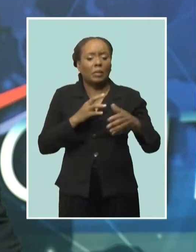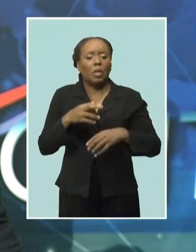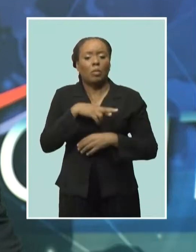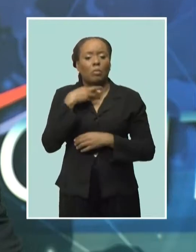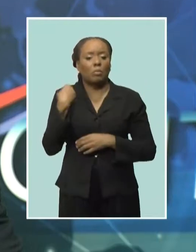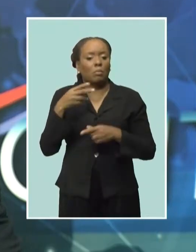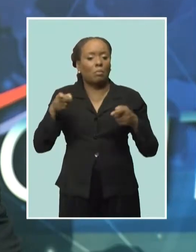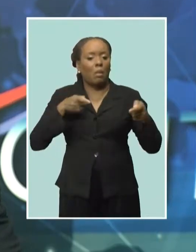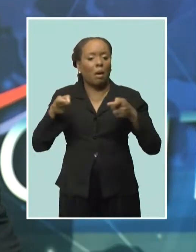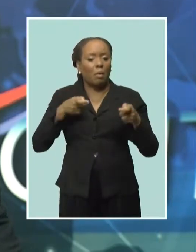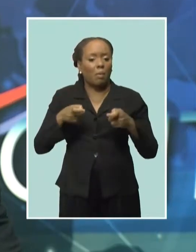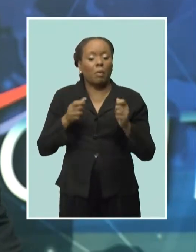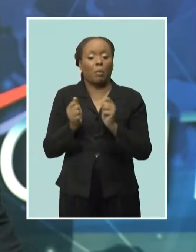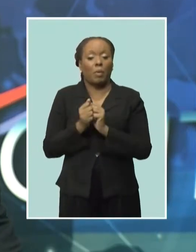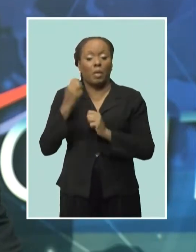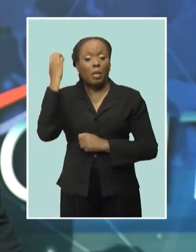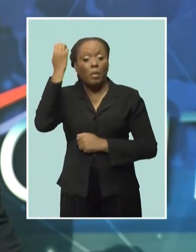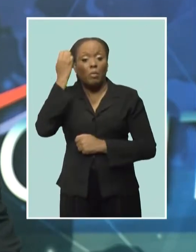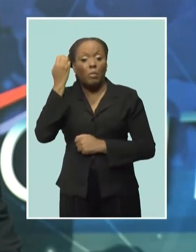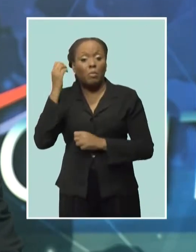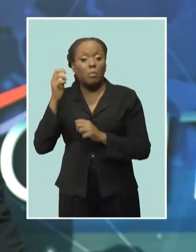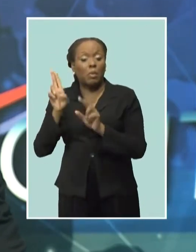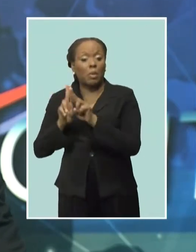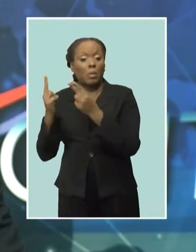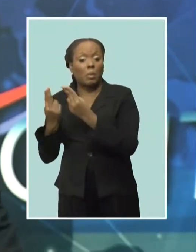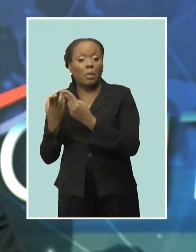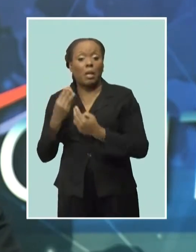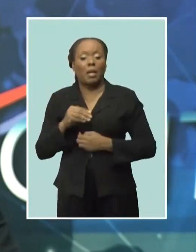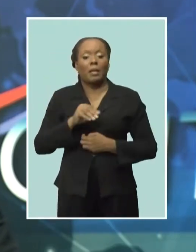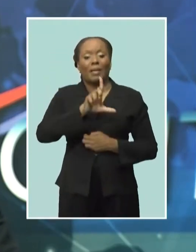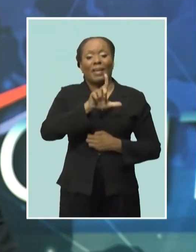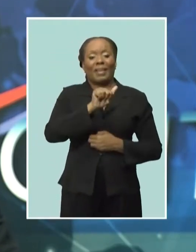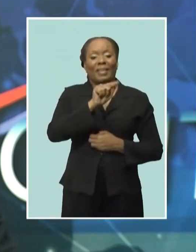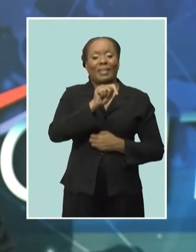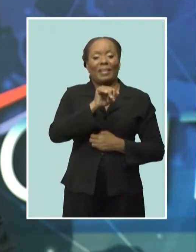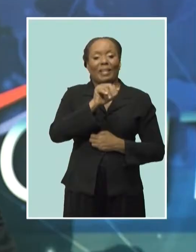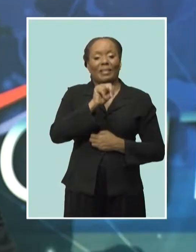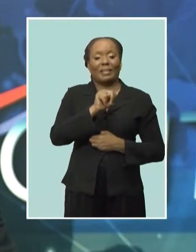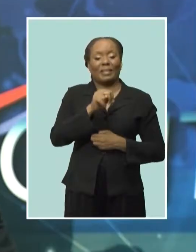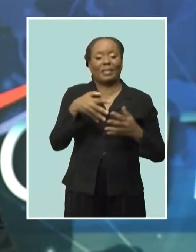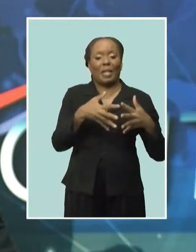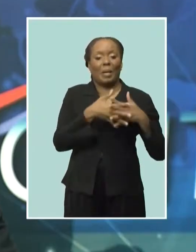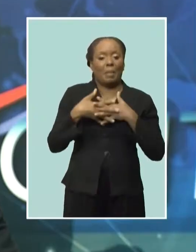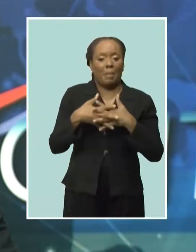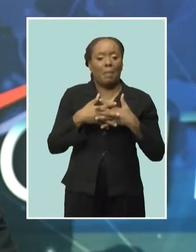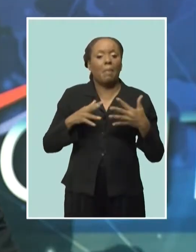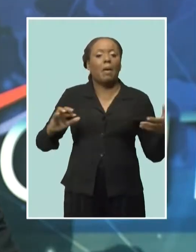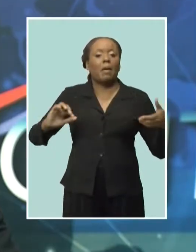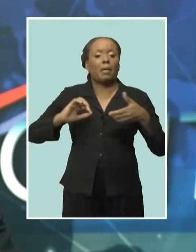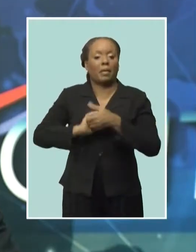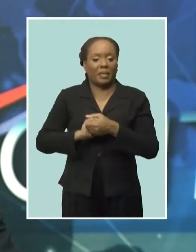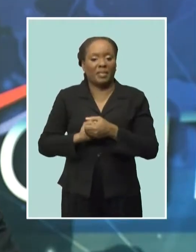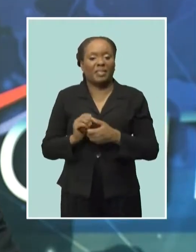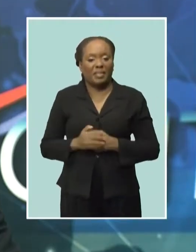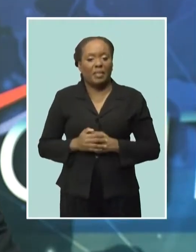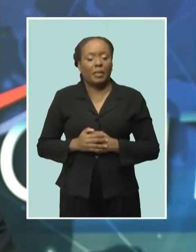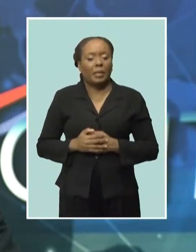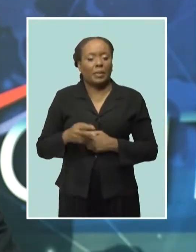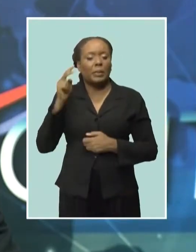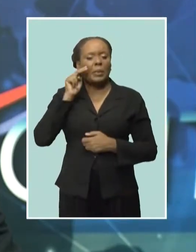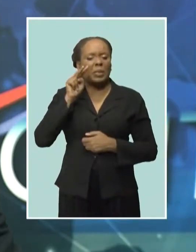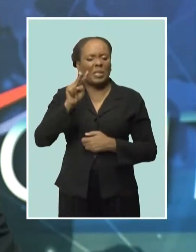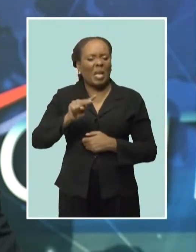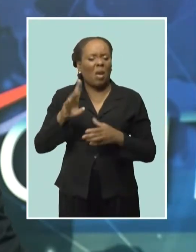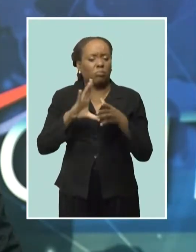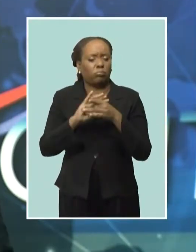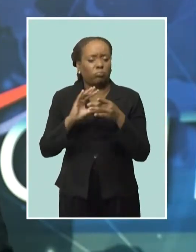in Integrated Risk Management between the European Union and Latin America and the Caribbean at the Savannah Hotel.